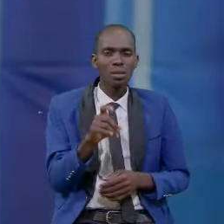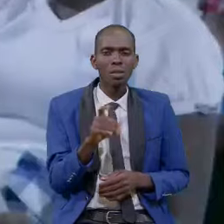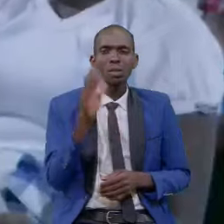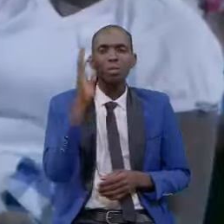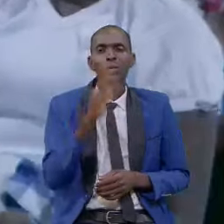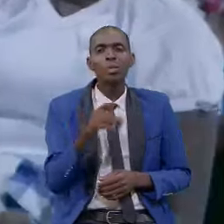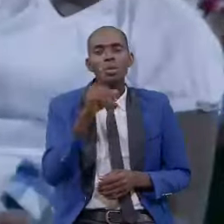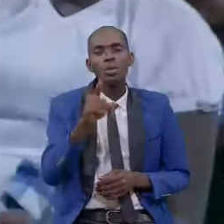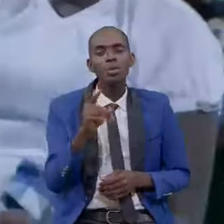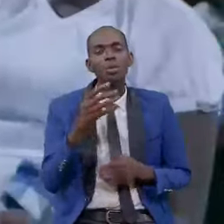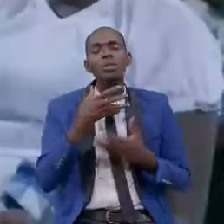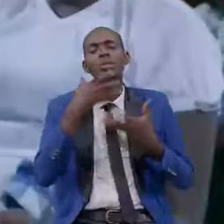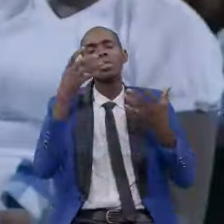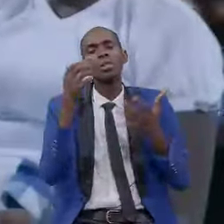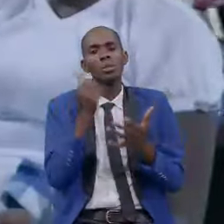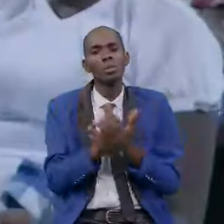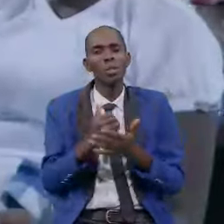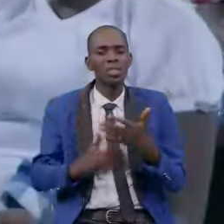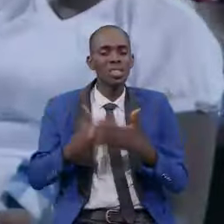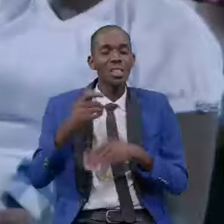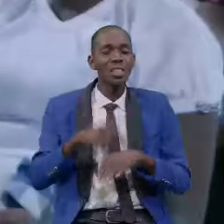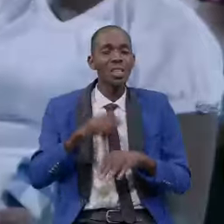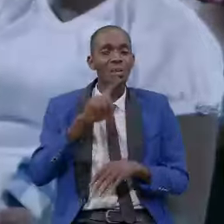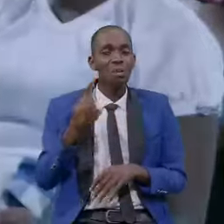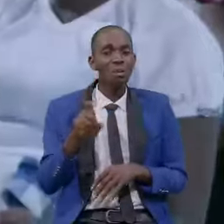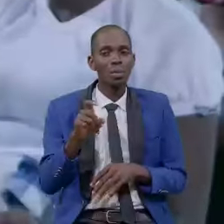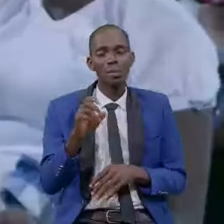amen next time? Say it now.